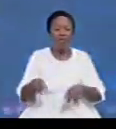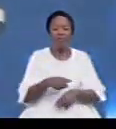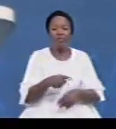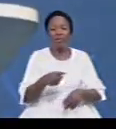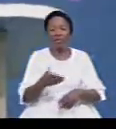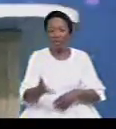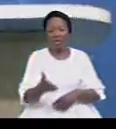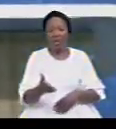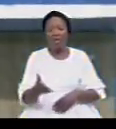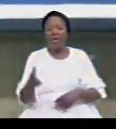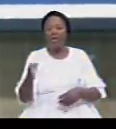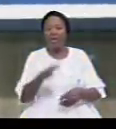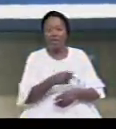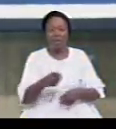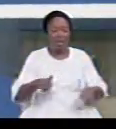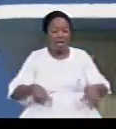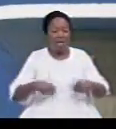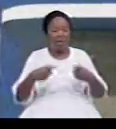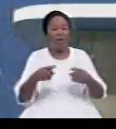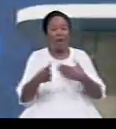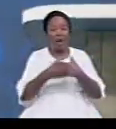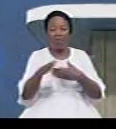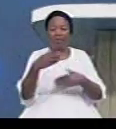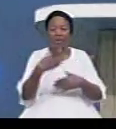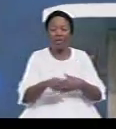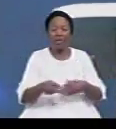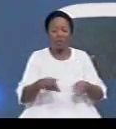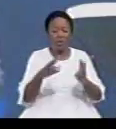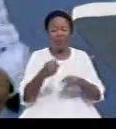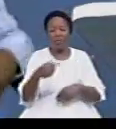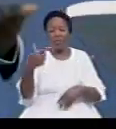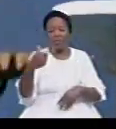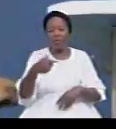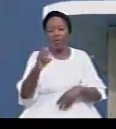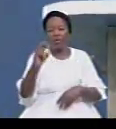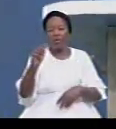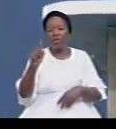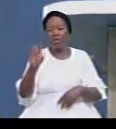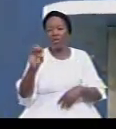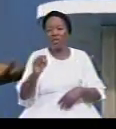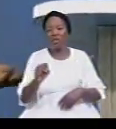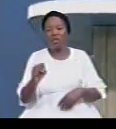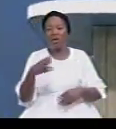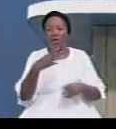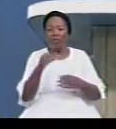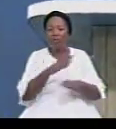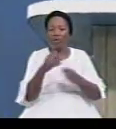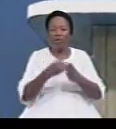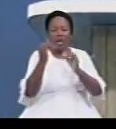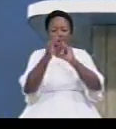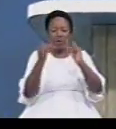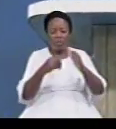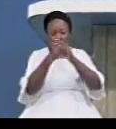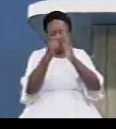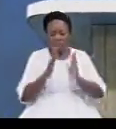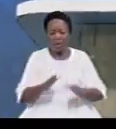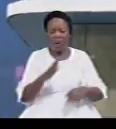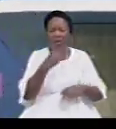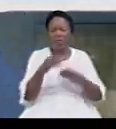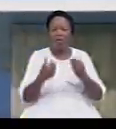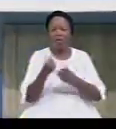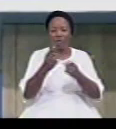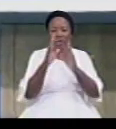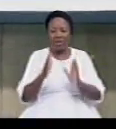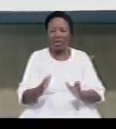They live after the manner of Gentiles, of the heathen, of the pagan, of the idol worshiper, of the unbeliever.